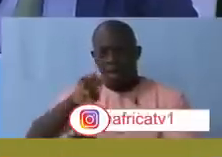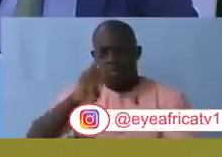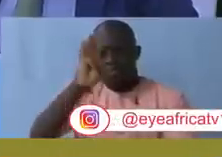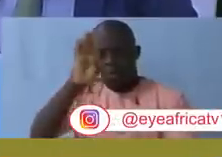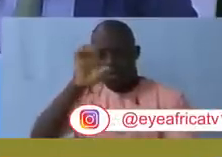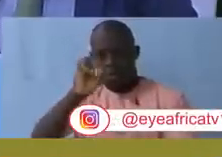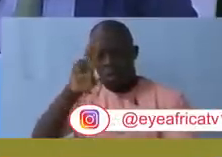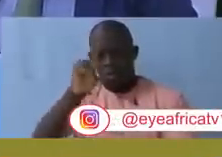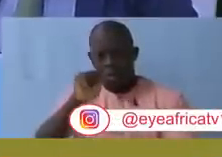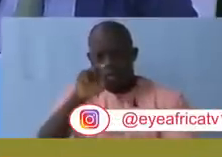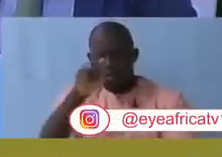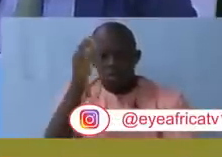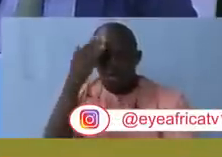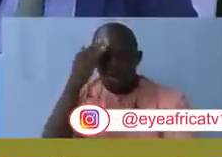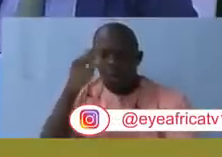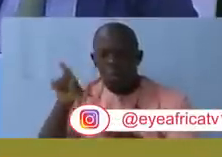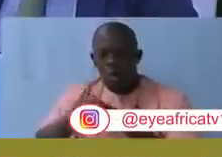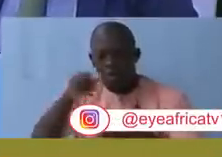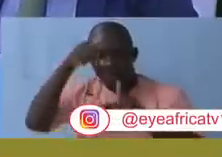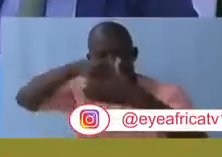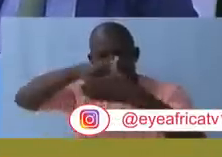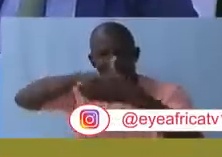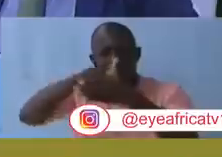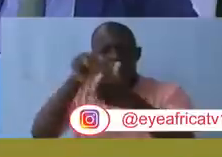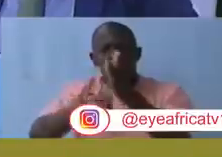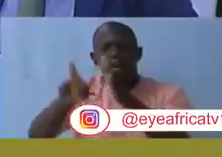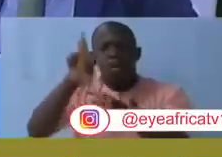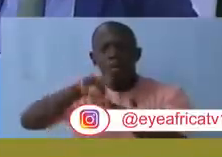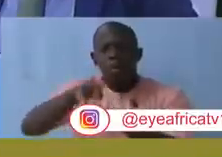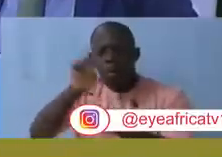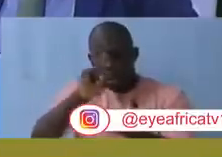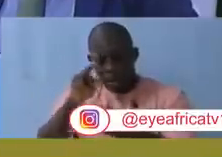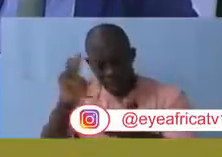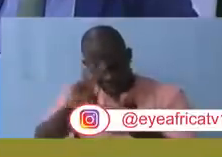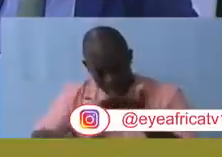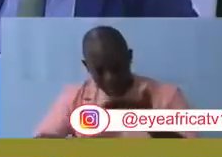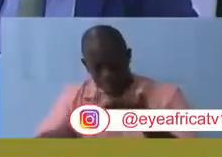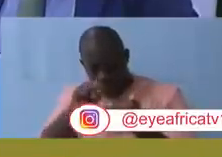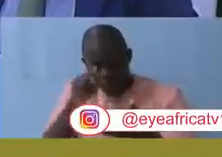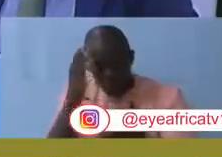did you know the contents of the results?